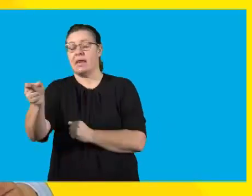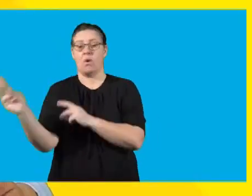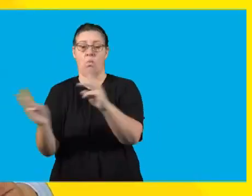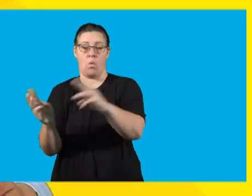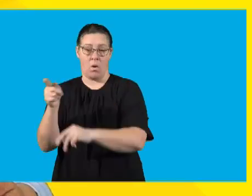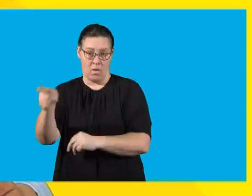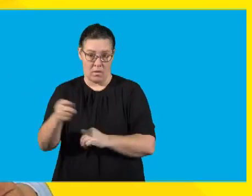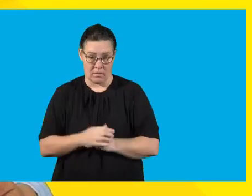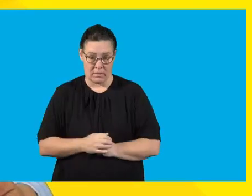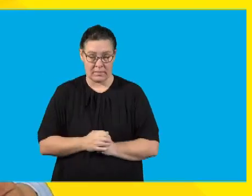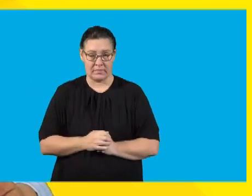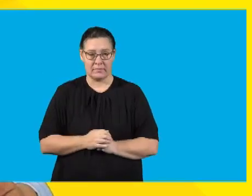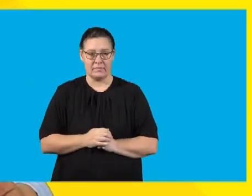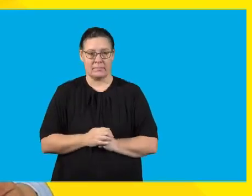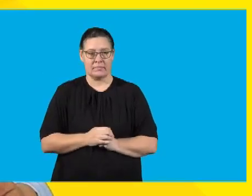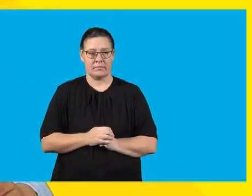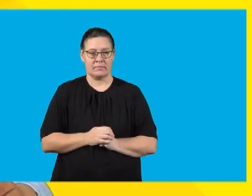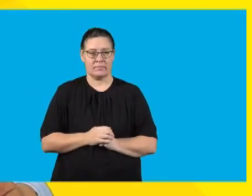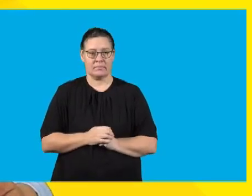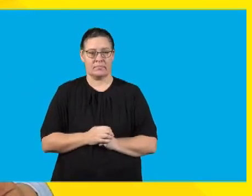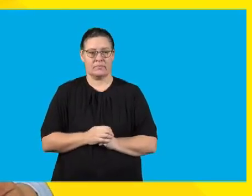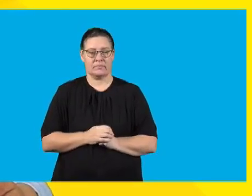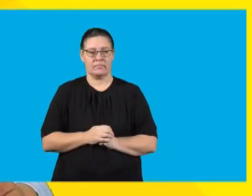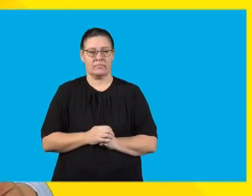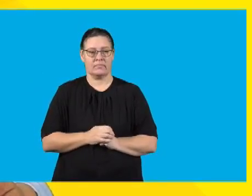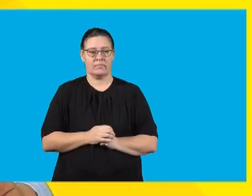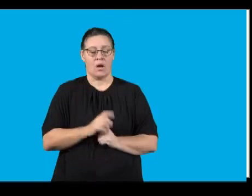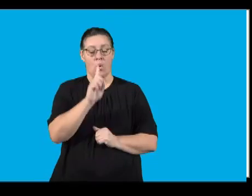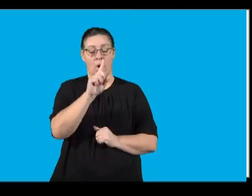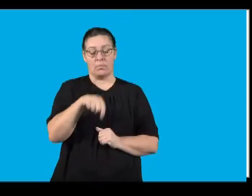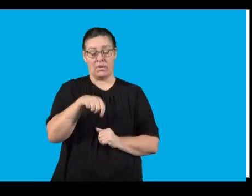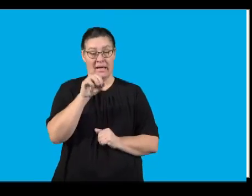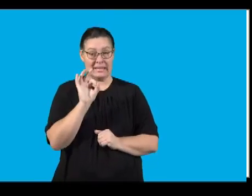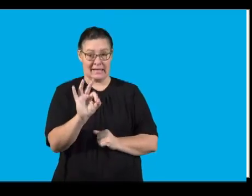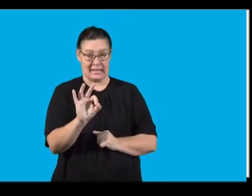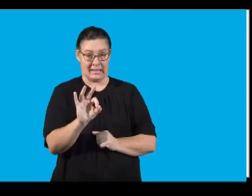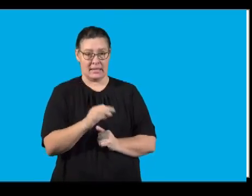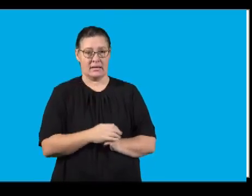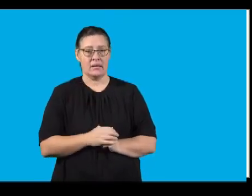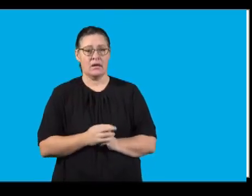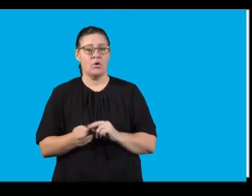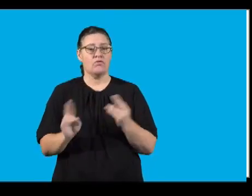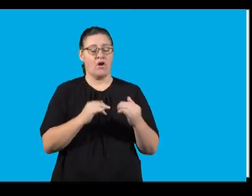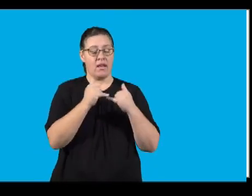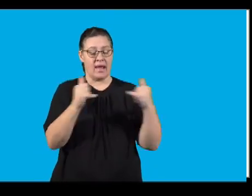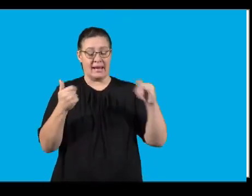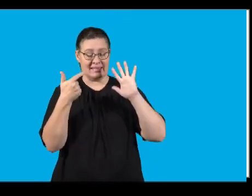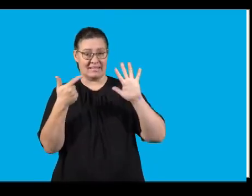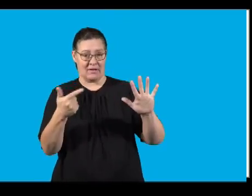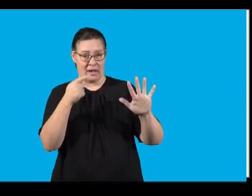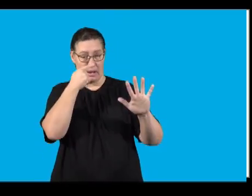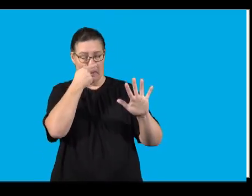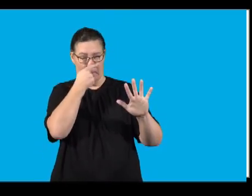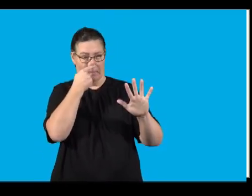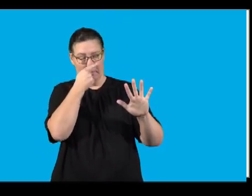what has taken place in the battle, all right. In question 1.3, refer to